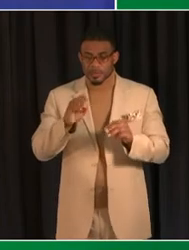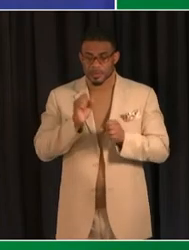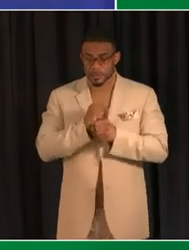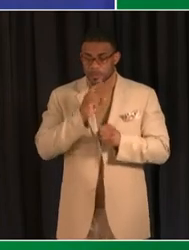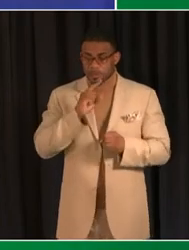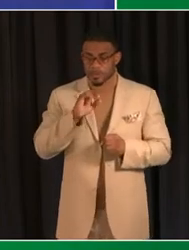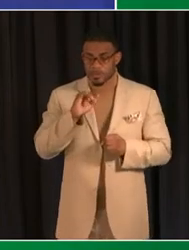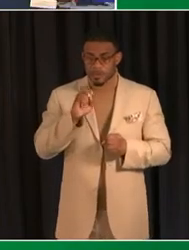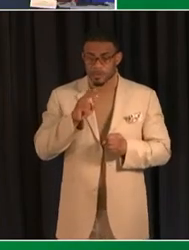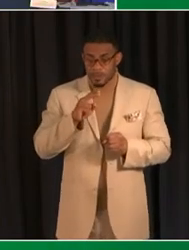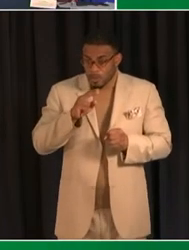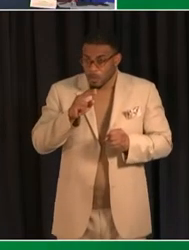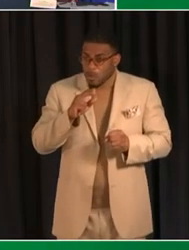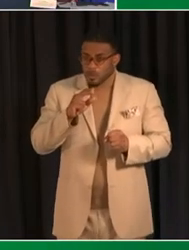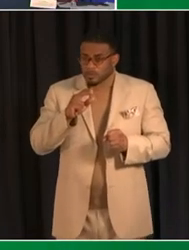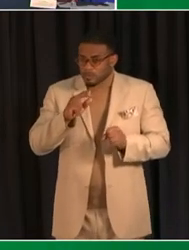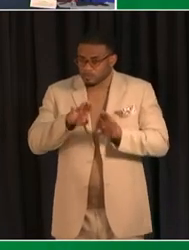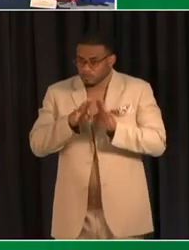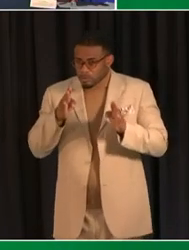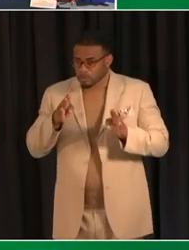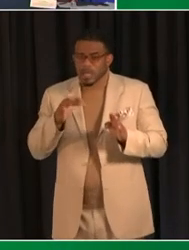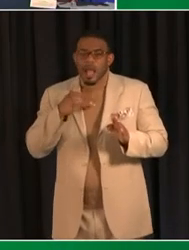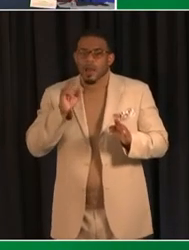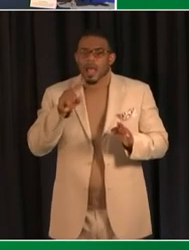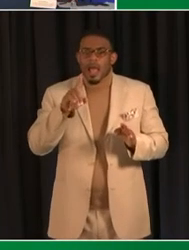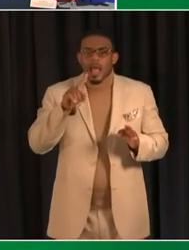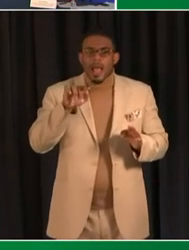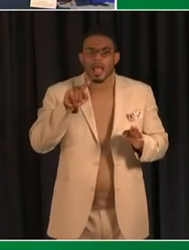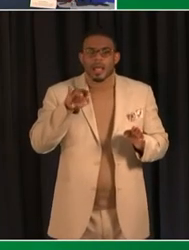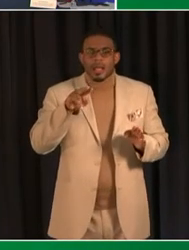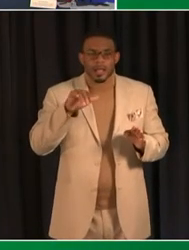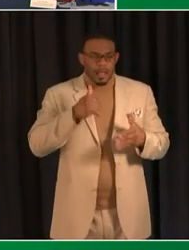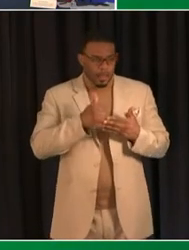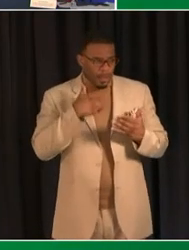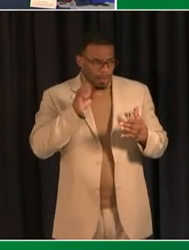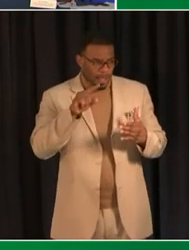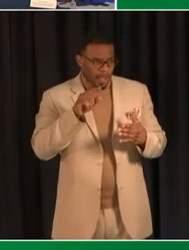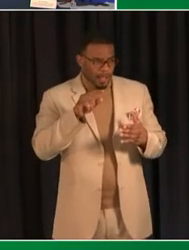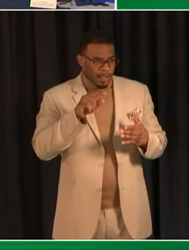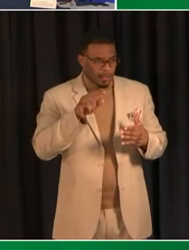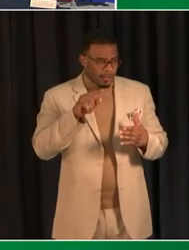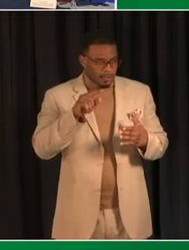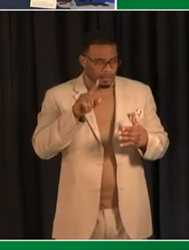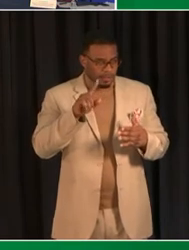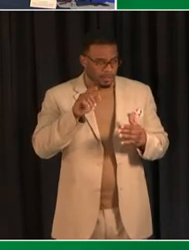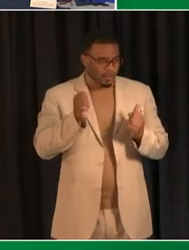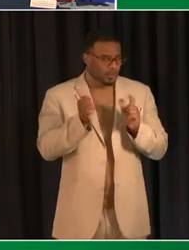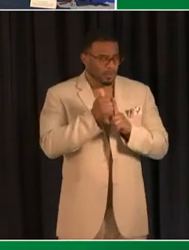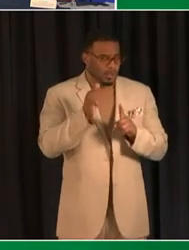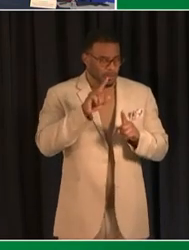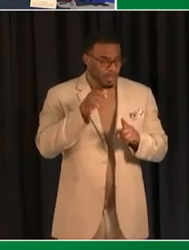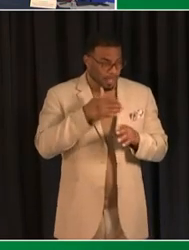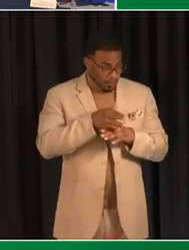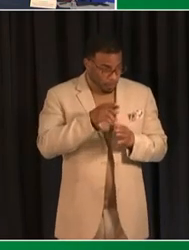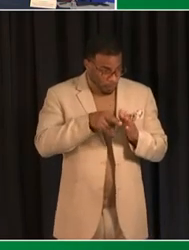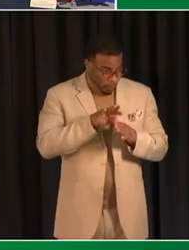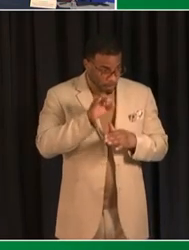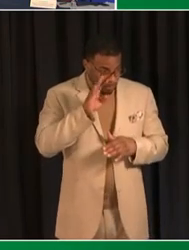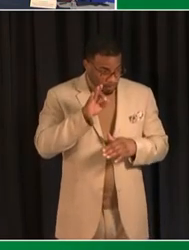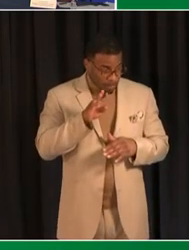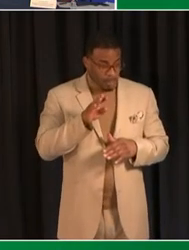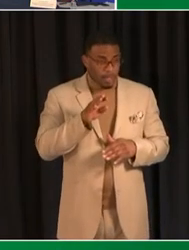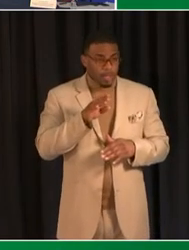Smithsonian and making sure that the Smithsonian opens back up. So I'm going to ask Tatiana to help us because I'm going to ask a trivia question here. And if you're viewing